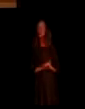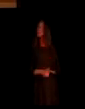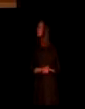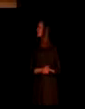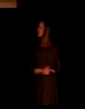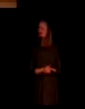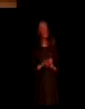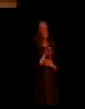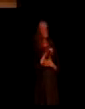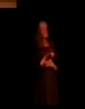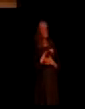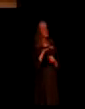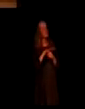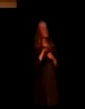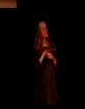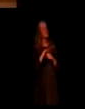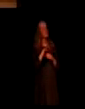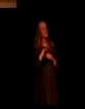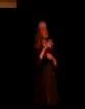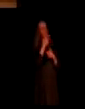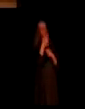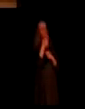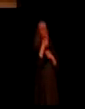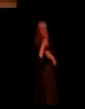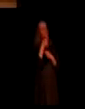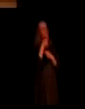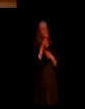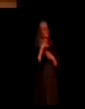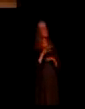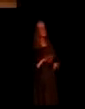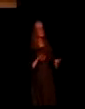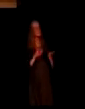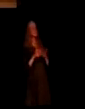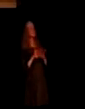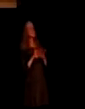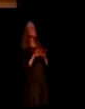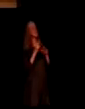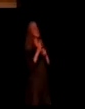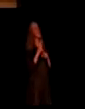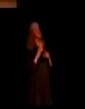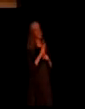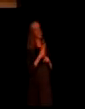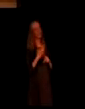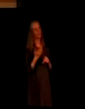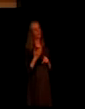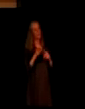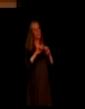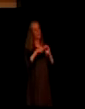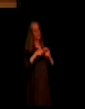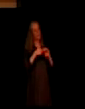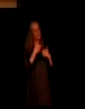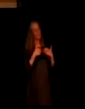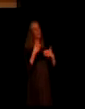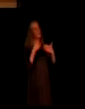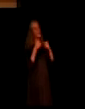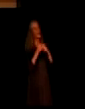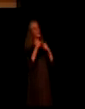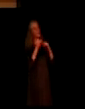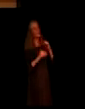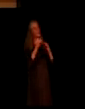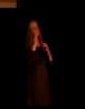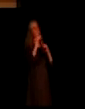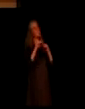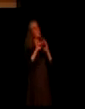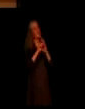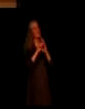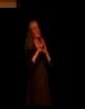is sufficiently interesting that this is worth figuring out how to do a more advanced